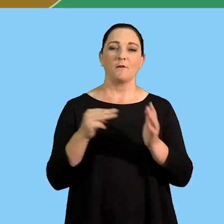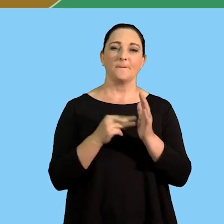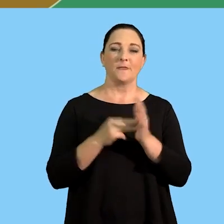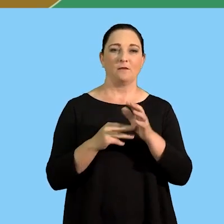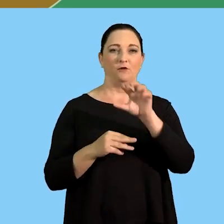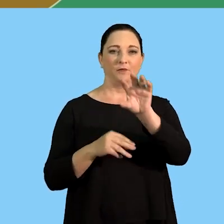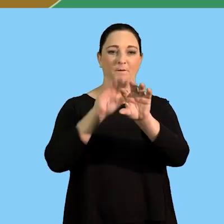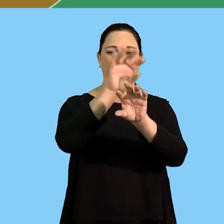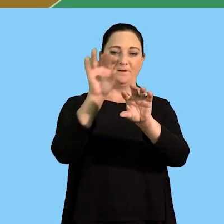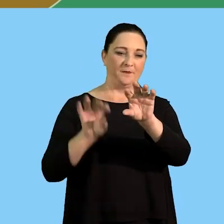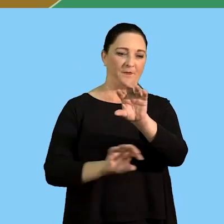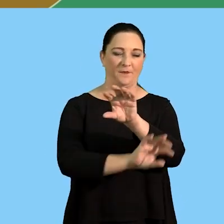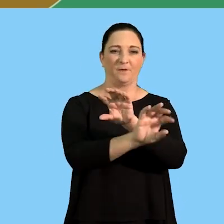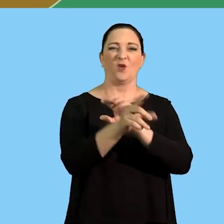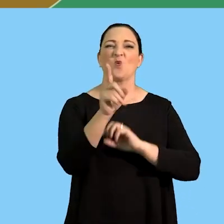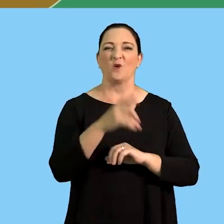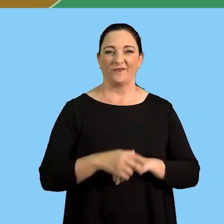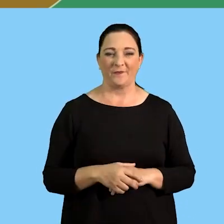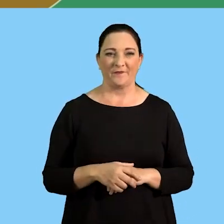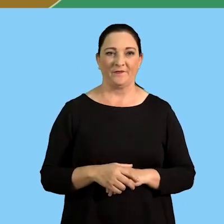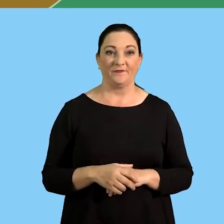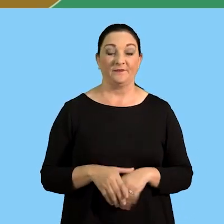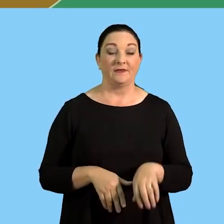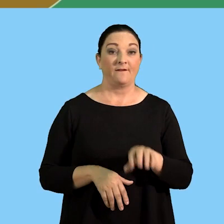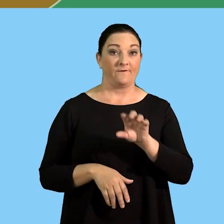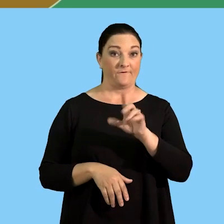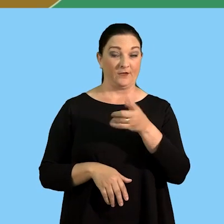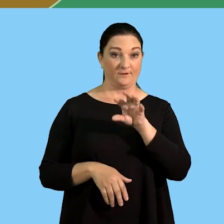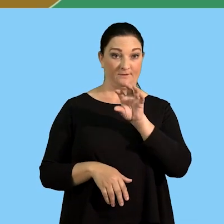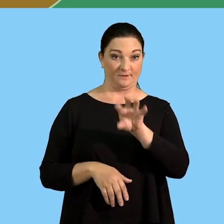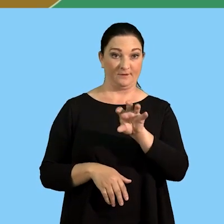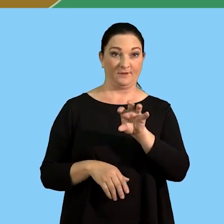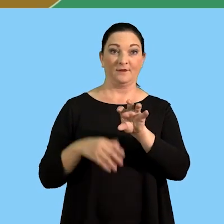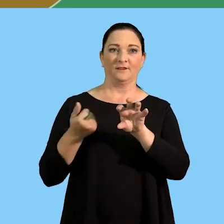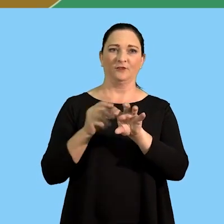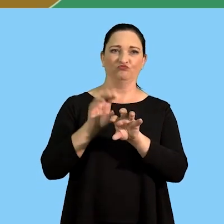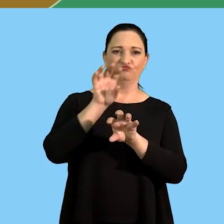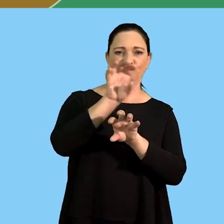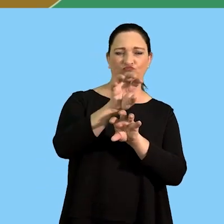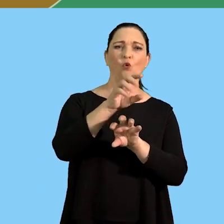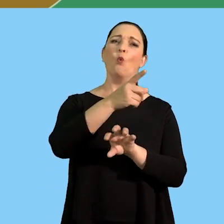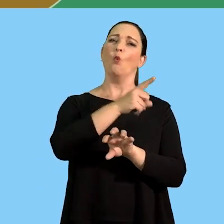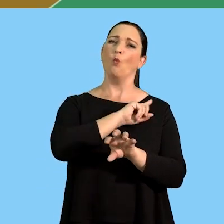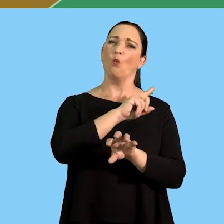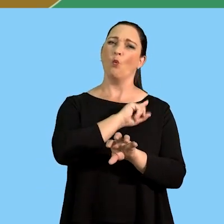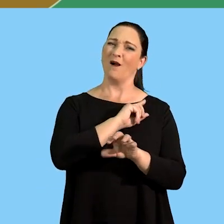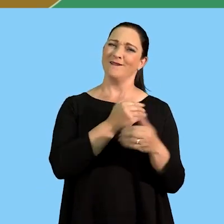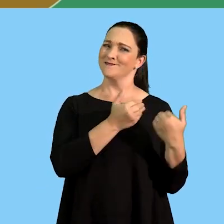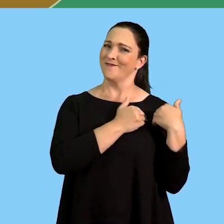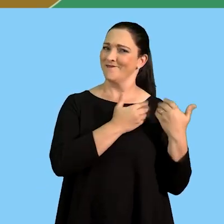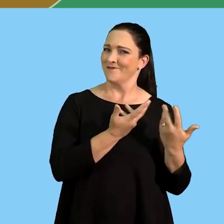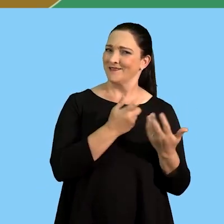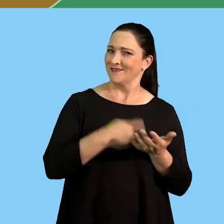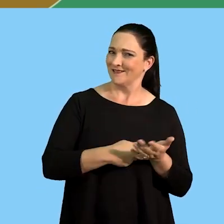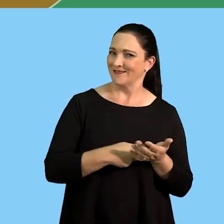concept map that shows exactly what we will be covering today. We are going to be looking at the reasons for safety